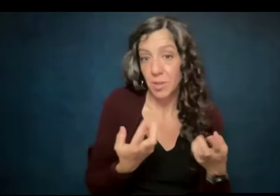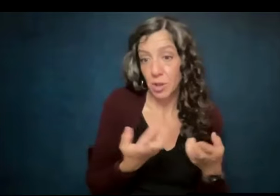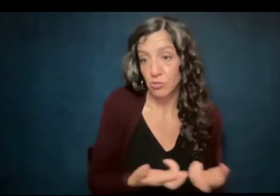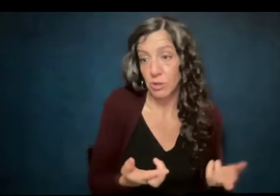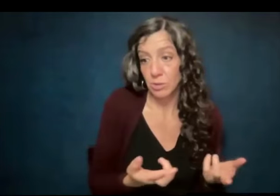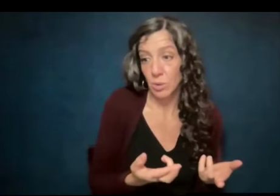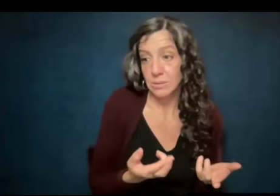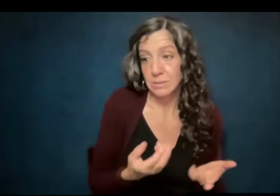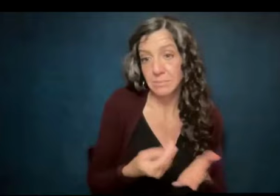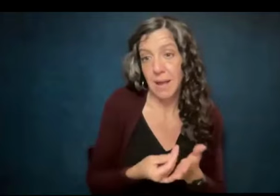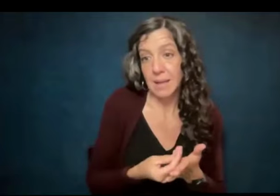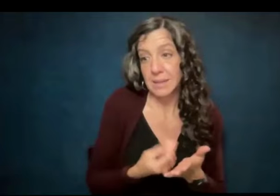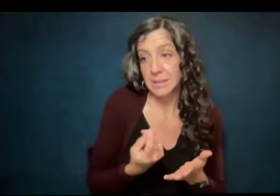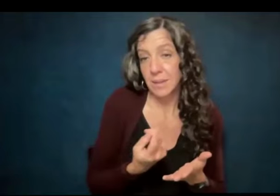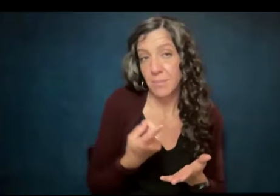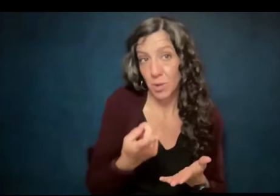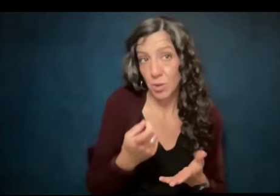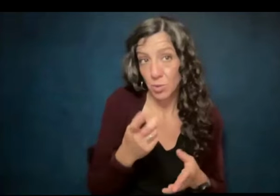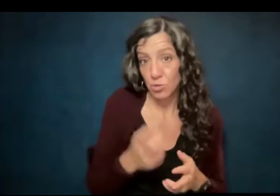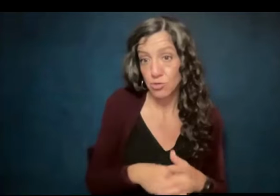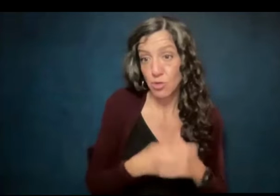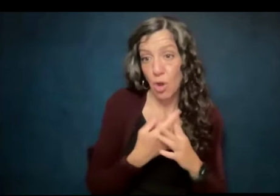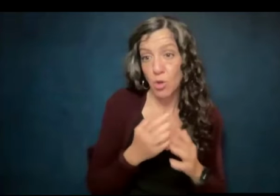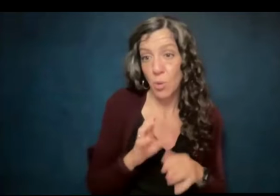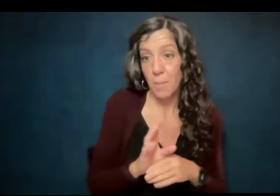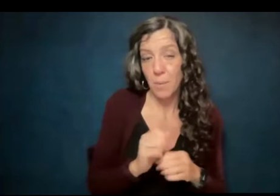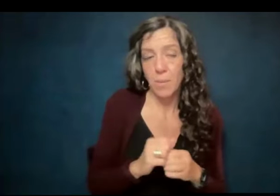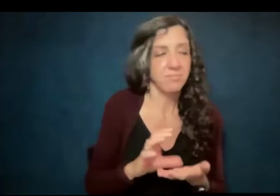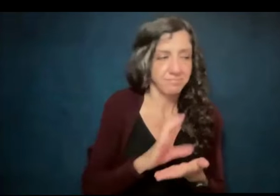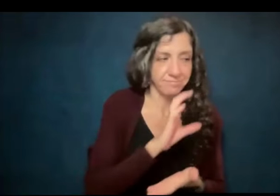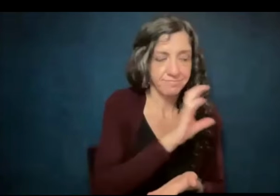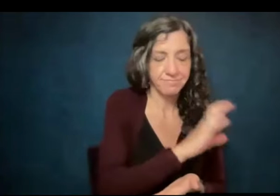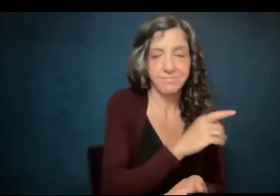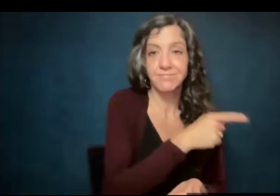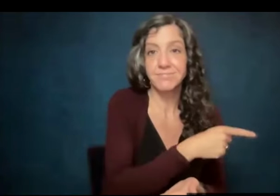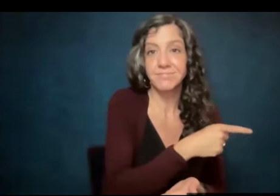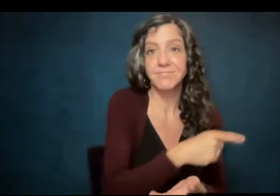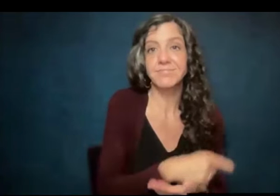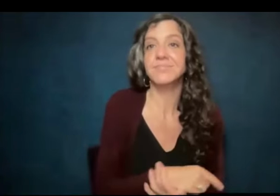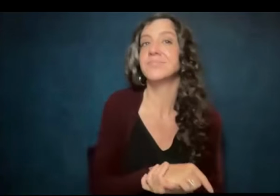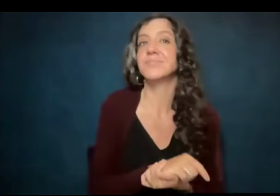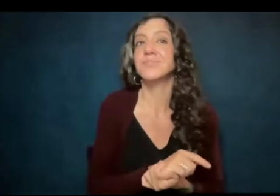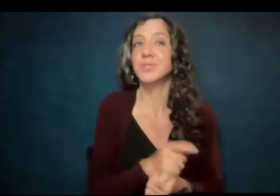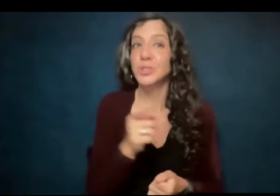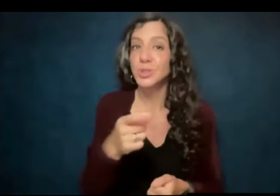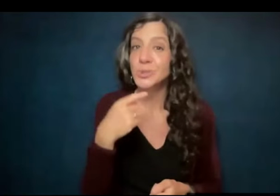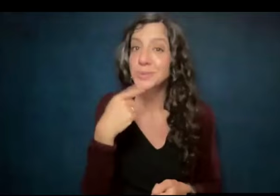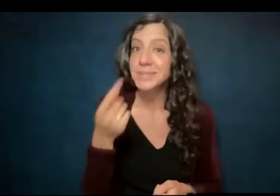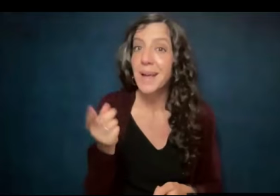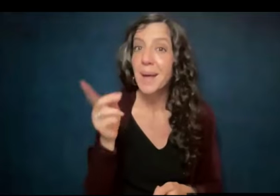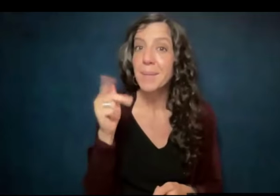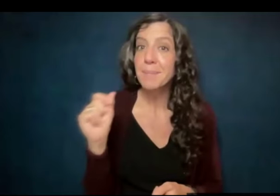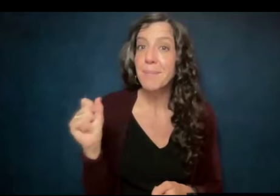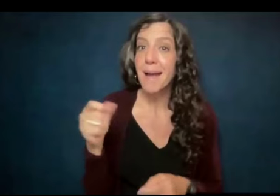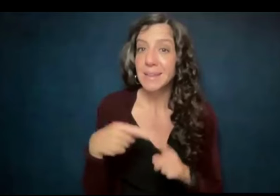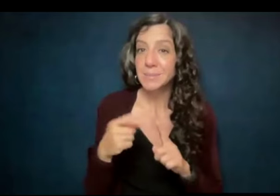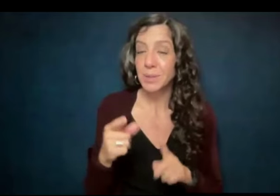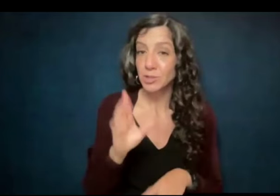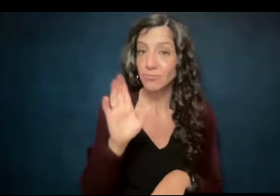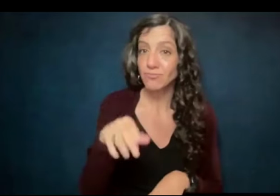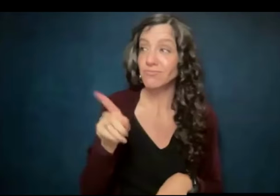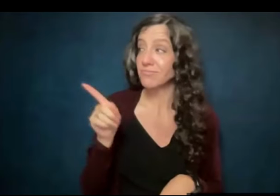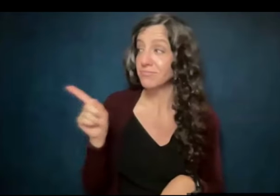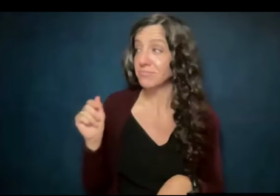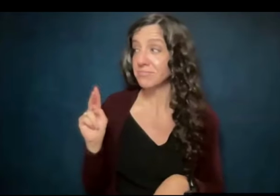into your PASS account. It could be any account from any bank that you tell the PASS specialist, this is the account that I'll